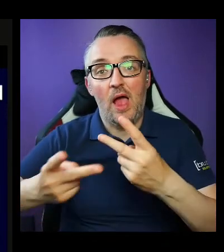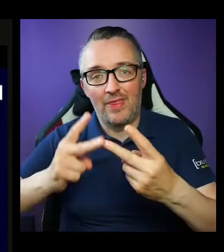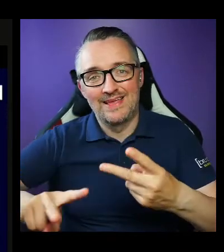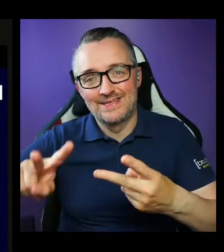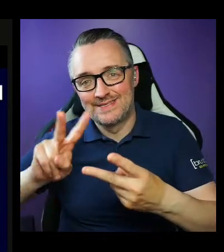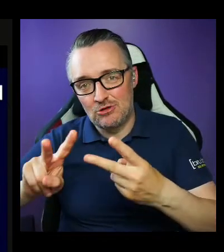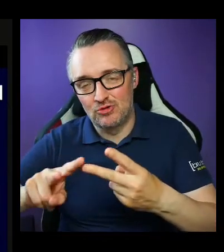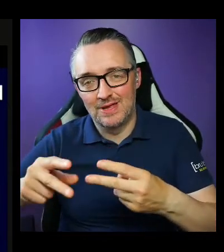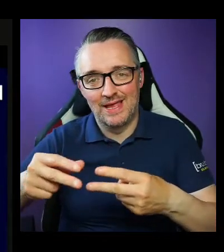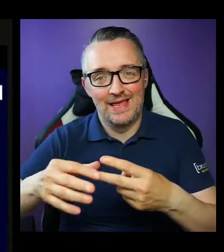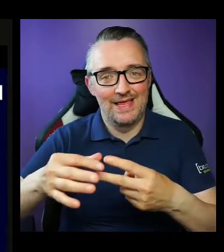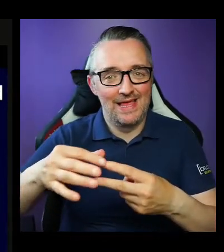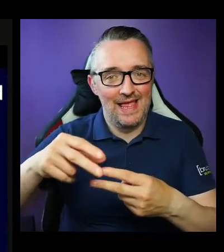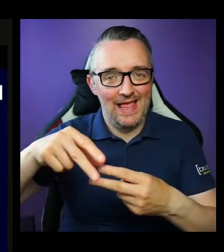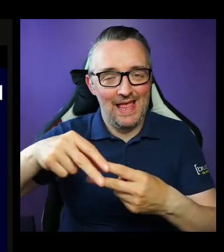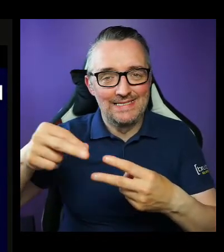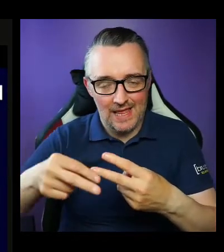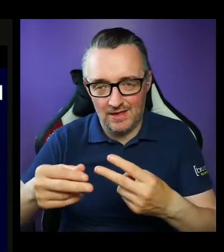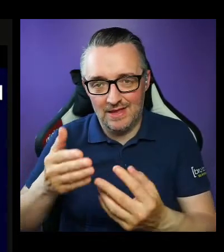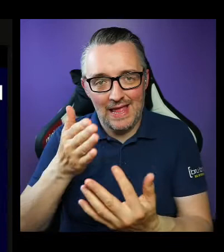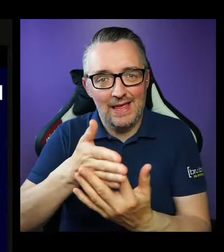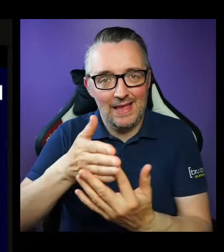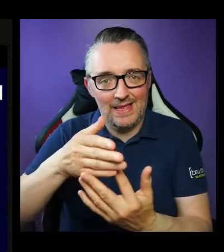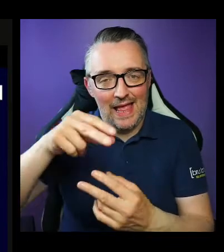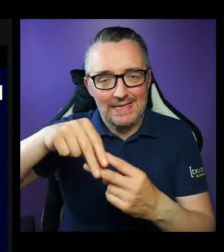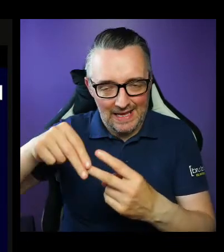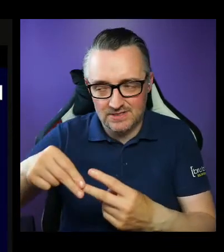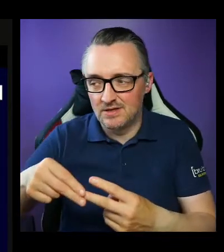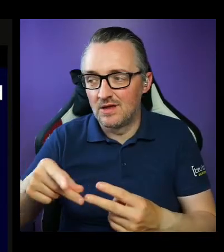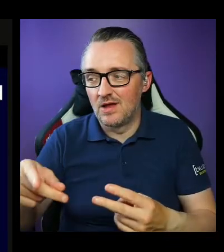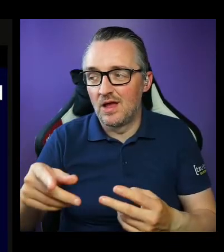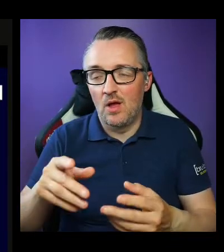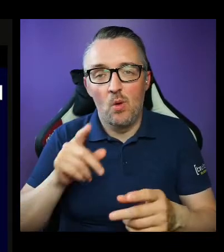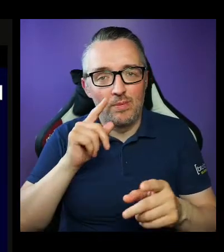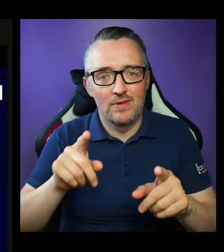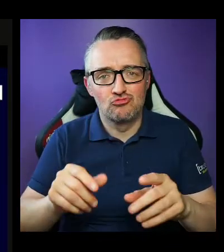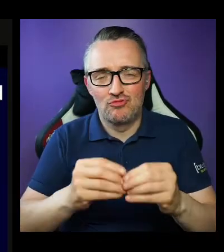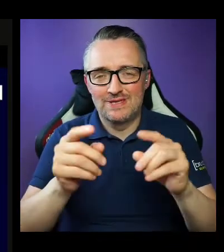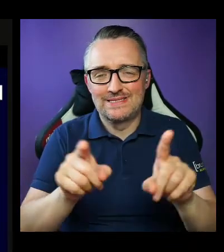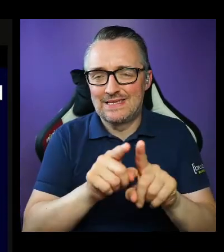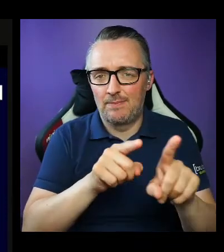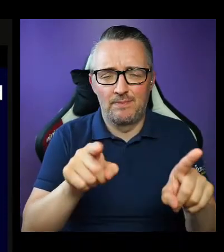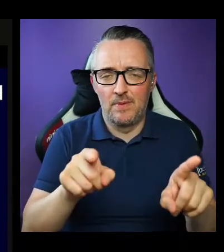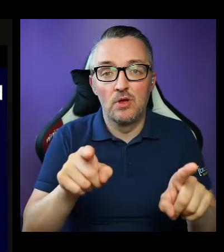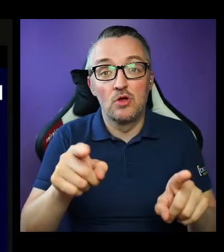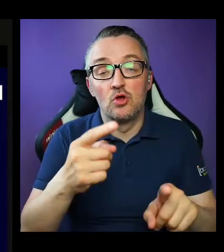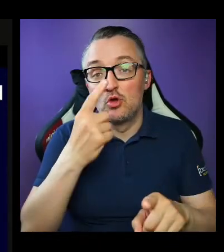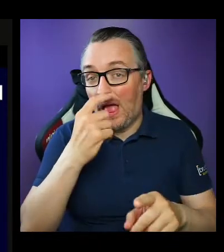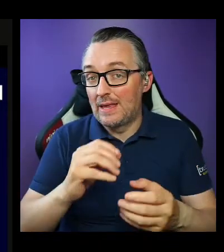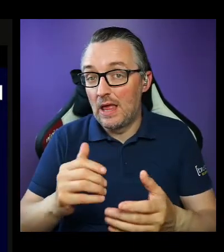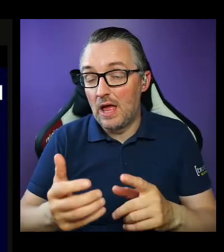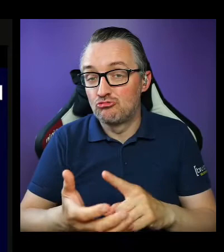will make basically the same thing that I've made here with the PK and SK. But you can achieve that by